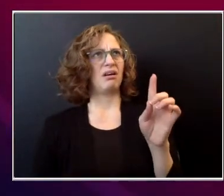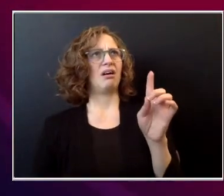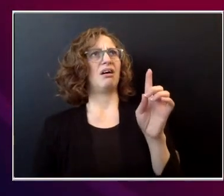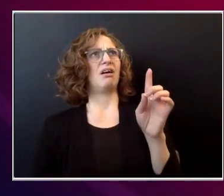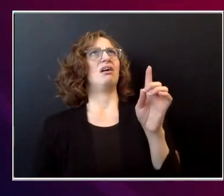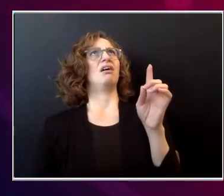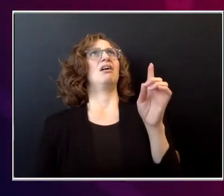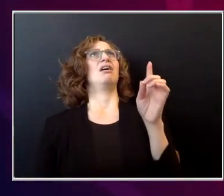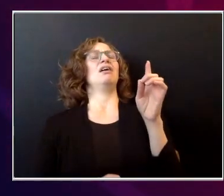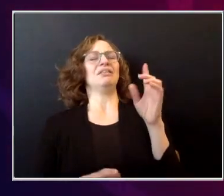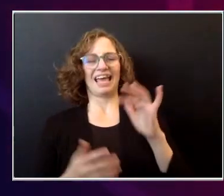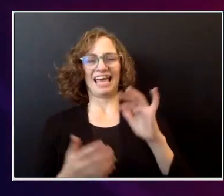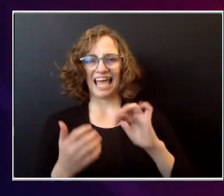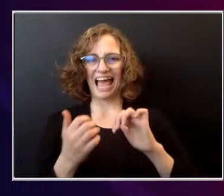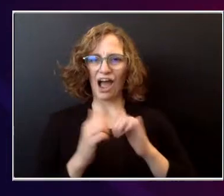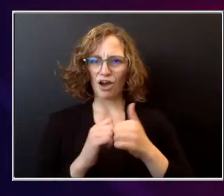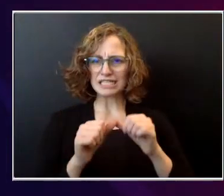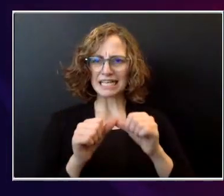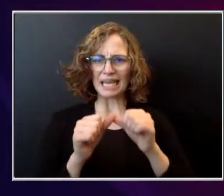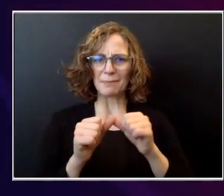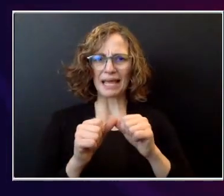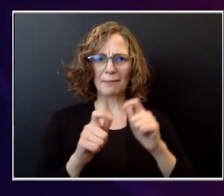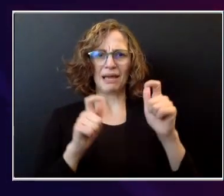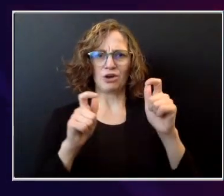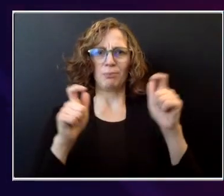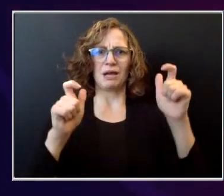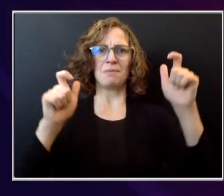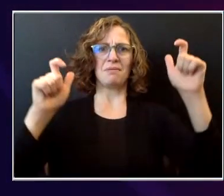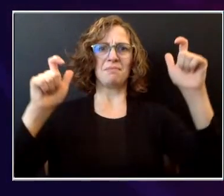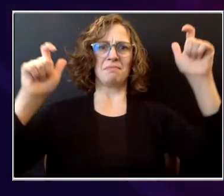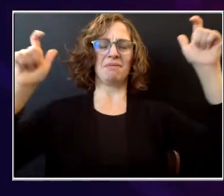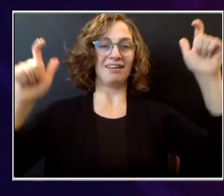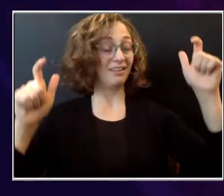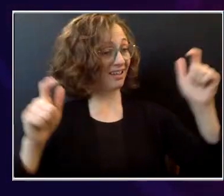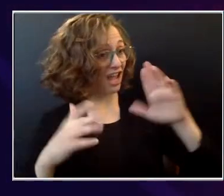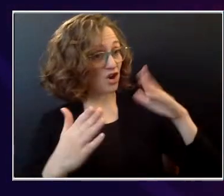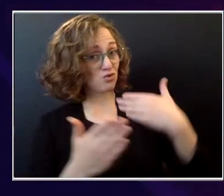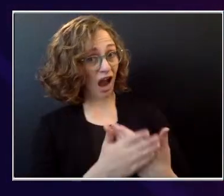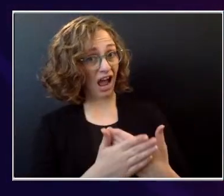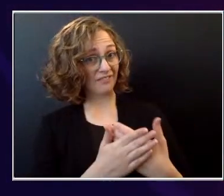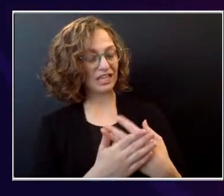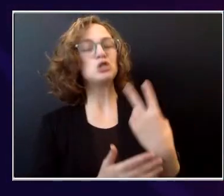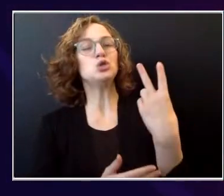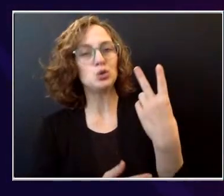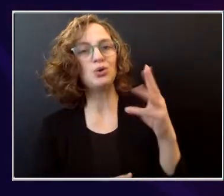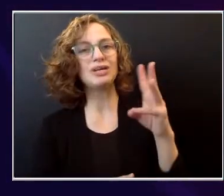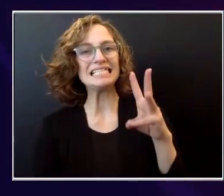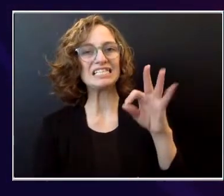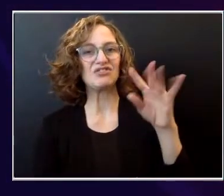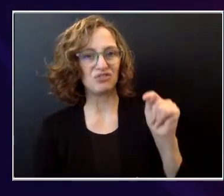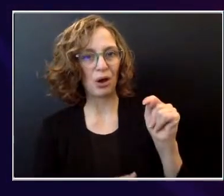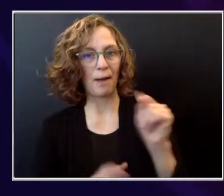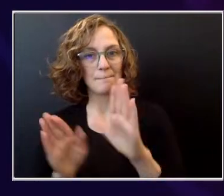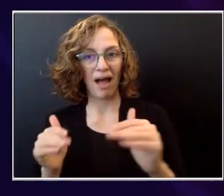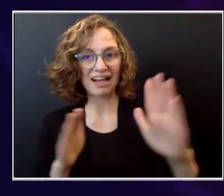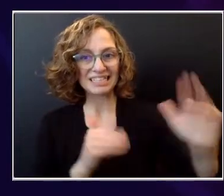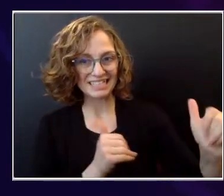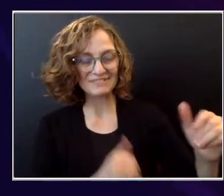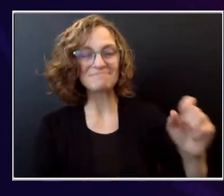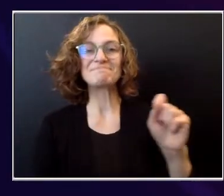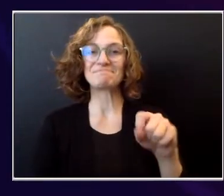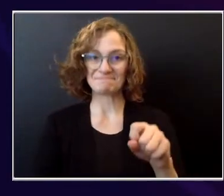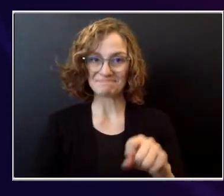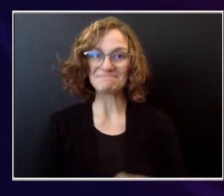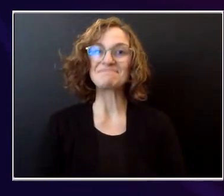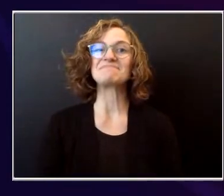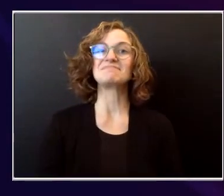But yeah, it's great. It arrived in 3 6-foot boxes. 2 6-foot boxes, and yeah, so I'm up on the top of a 10-foot ladder